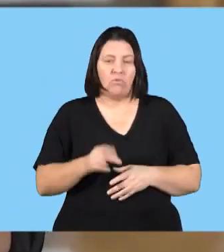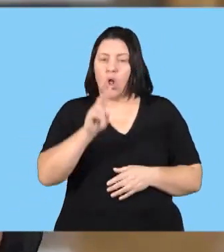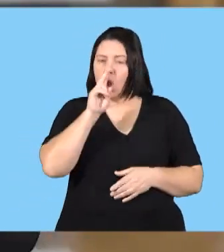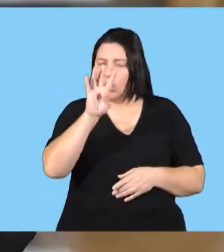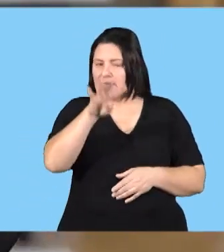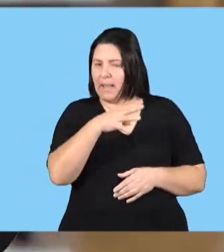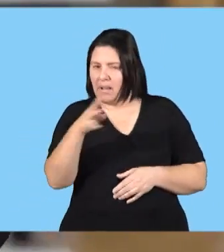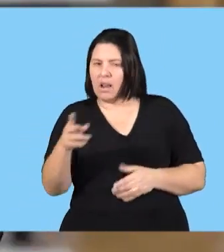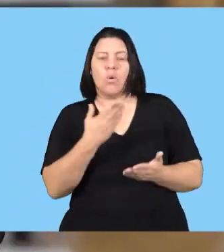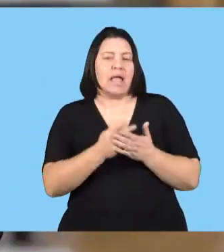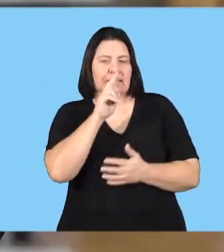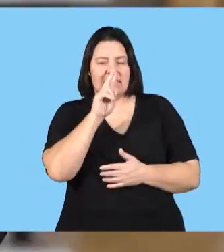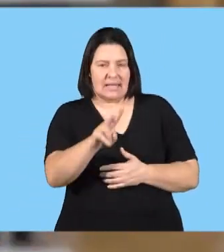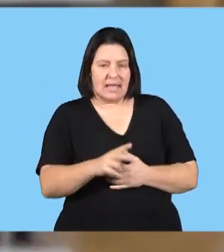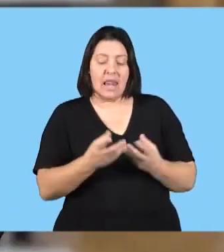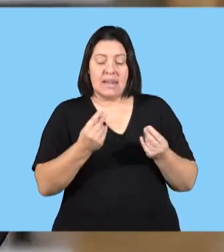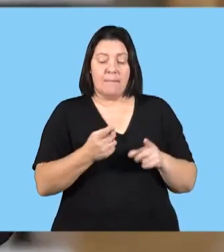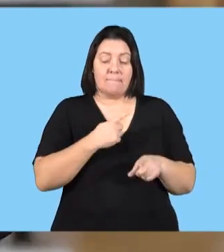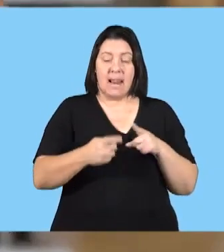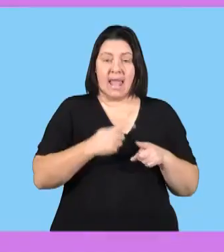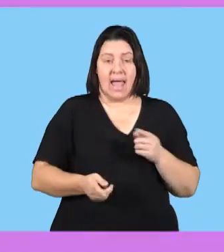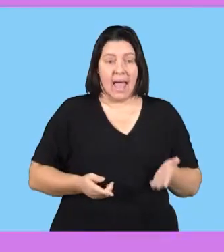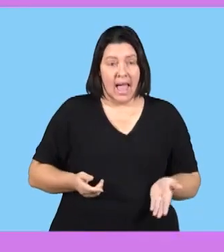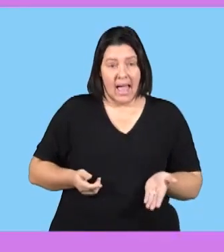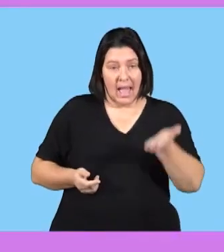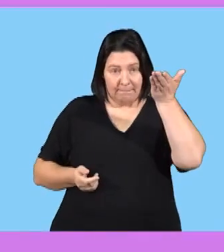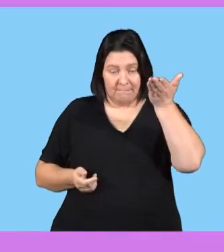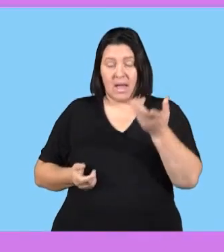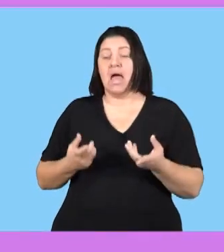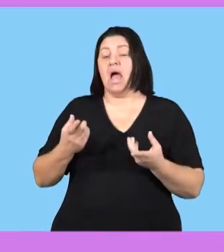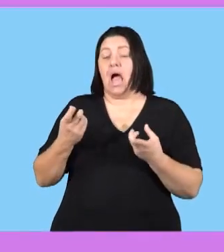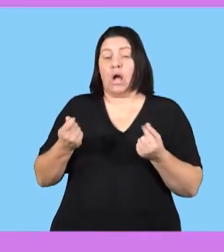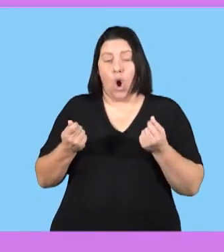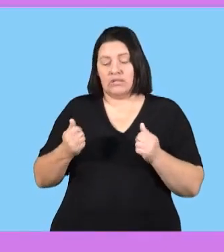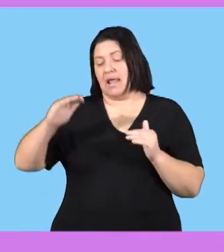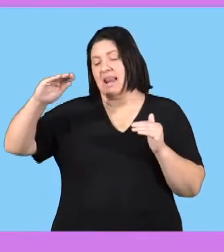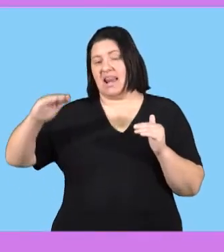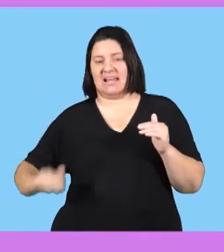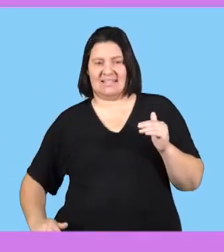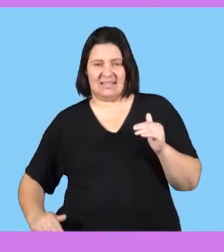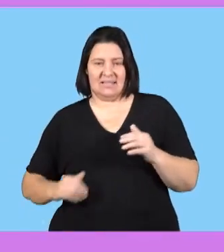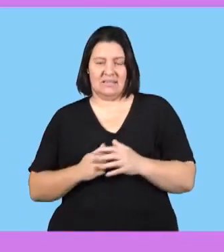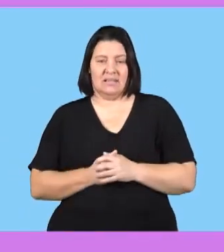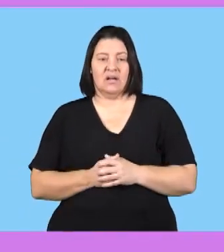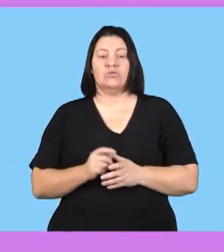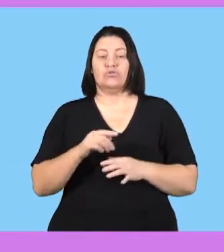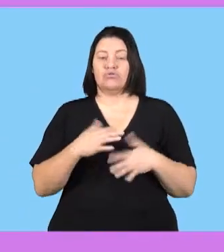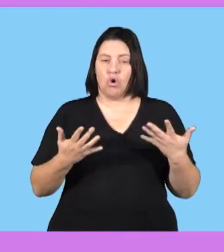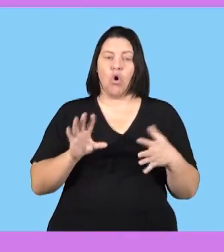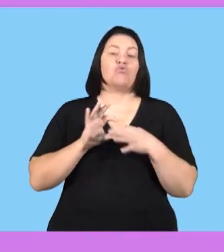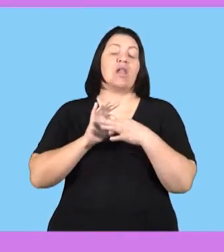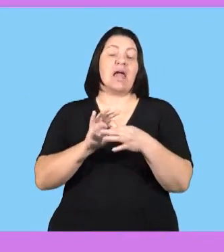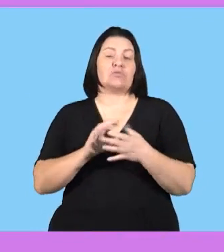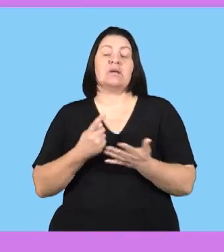decreasing? Looking at the table, we can see that as the number of players increases, and then the cost is